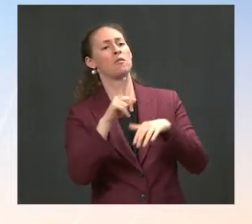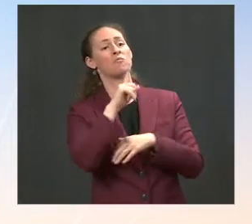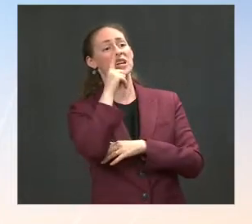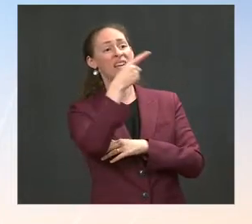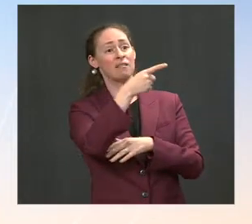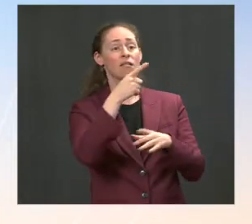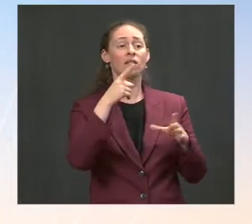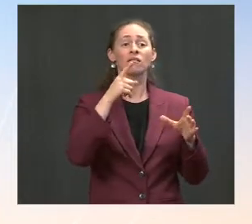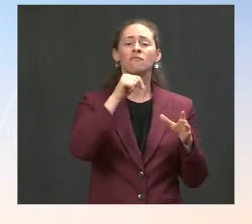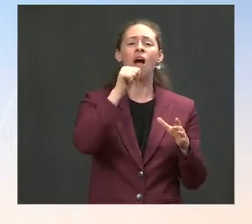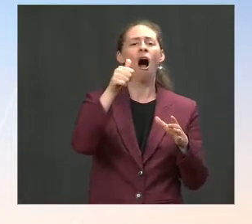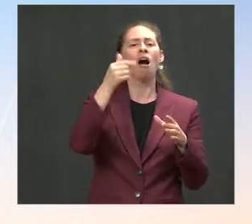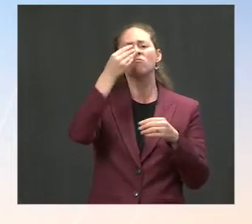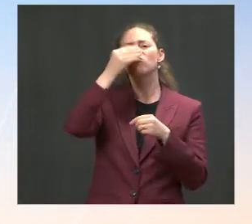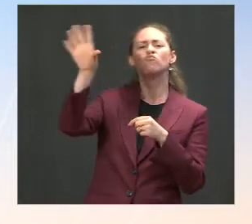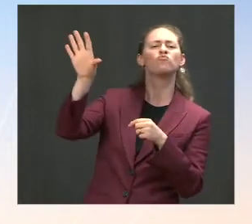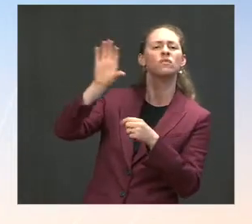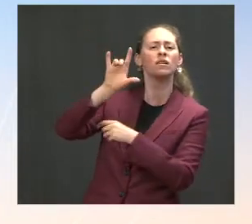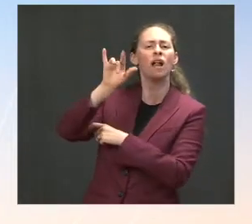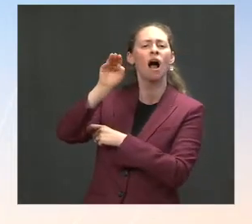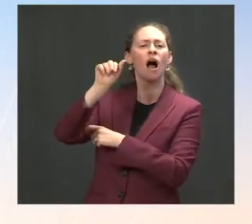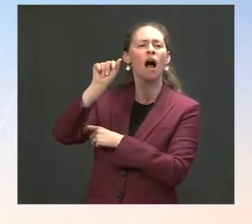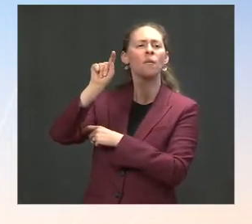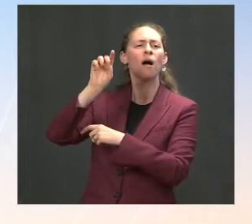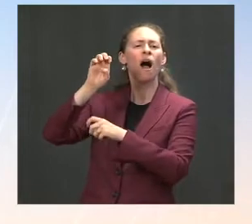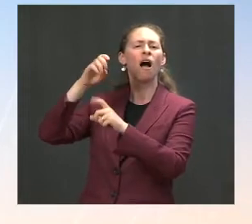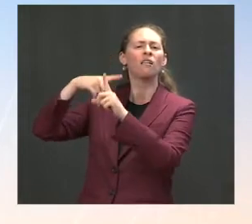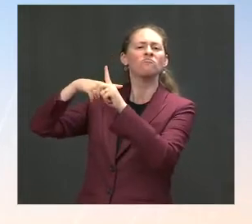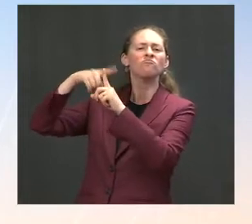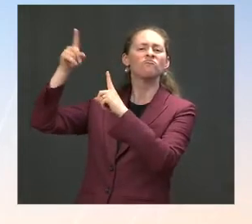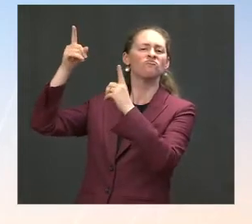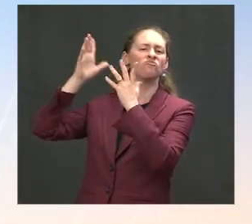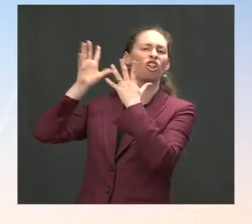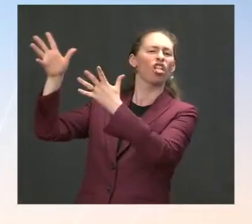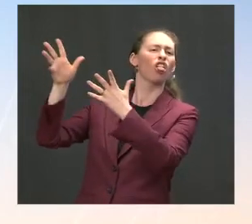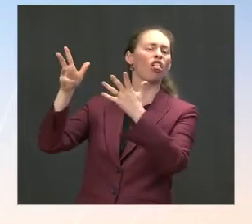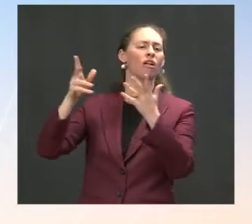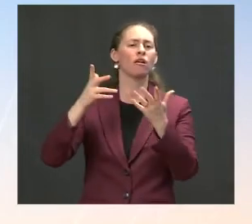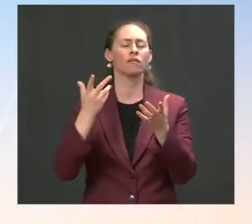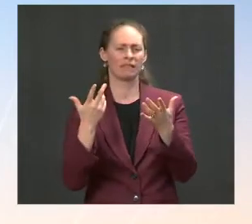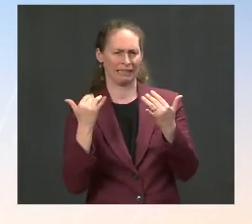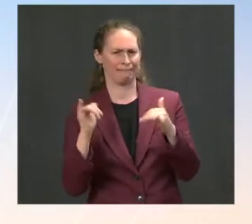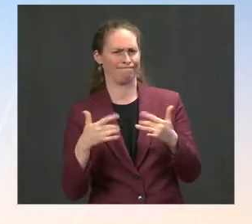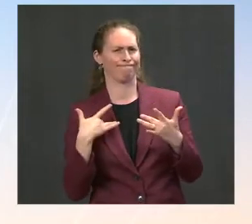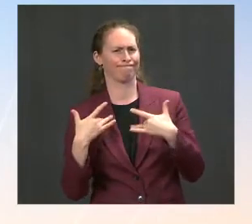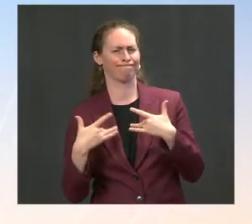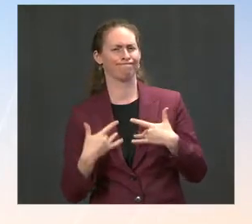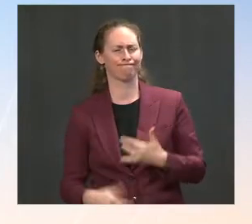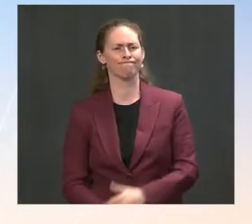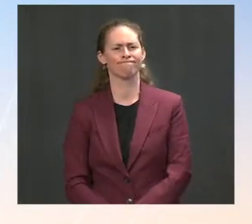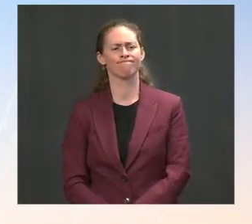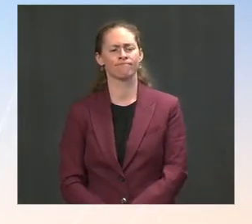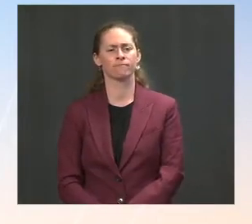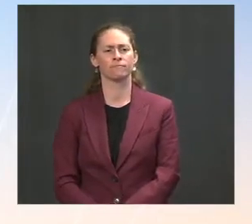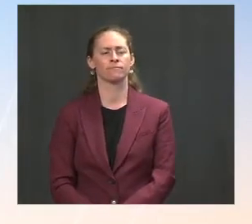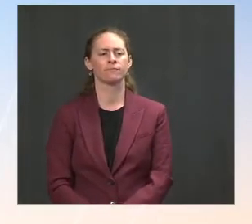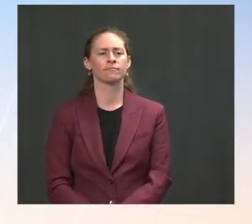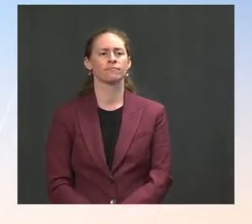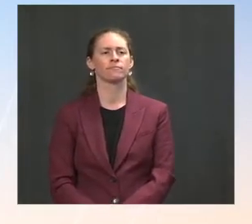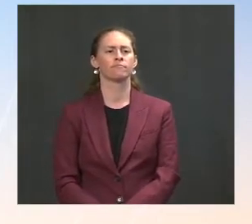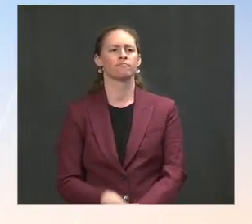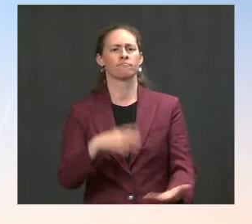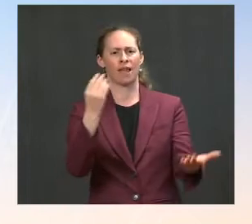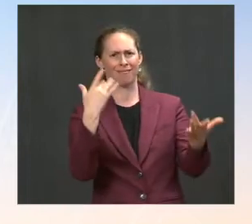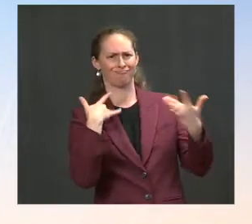These actions would follow the baseless sanctioning in March of 2 commissioners from the U.S. Commission on International Religious Freedom, the PRC's January sanctions